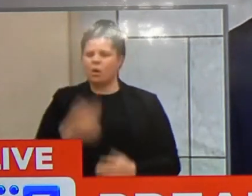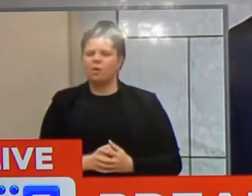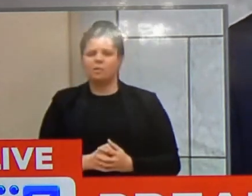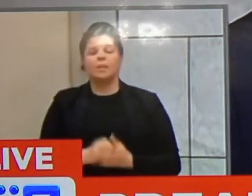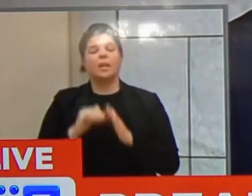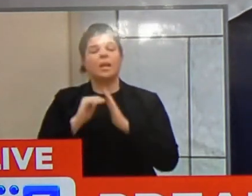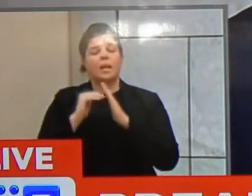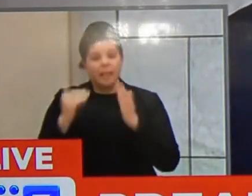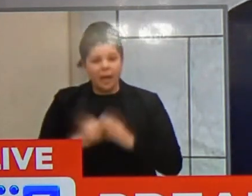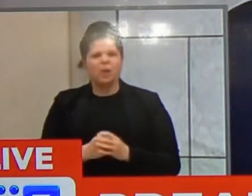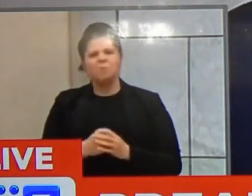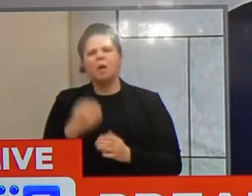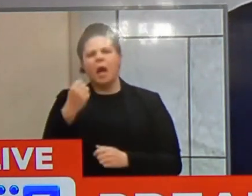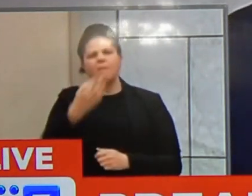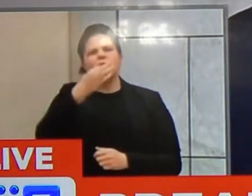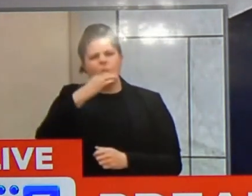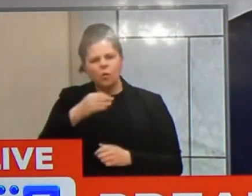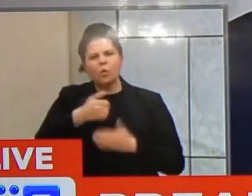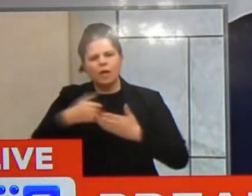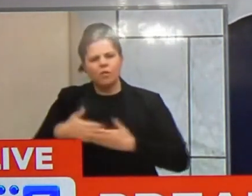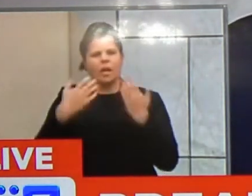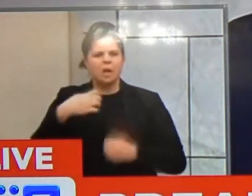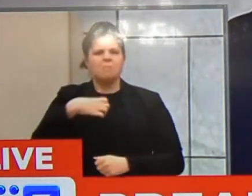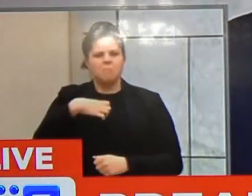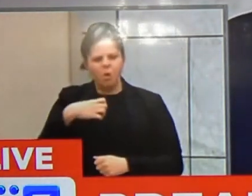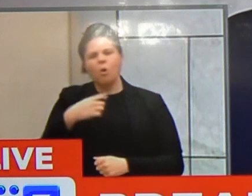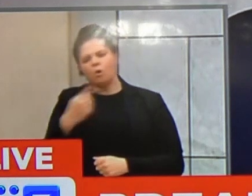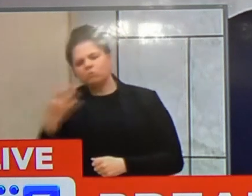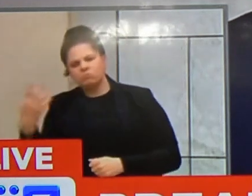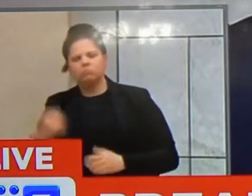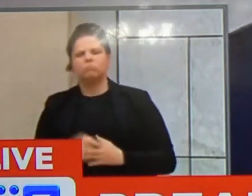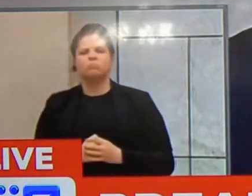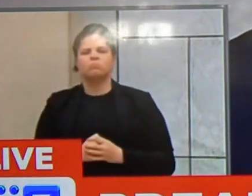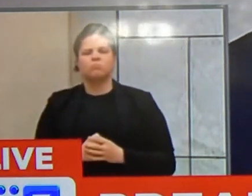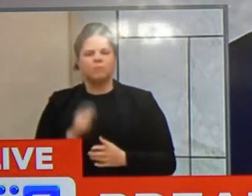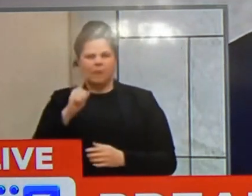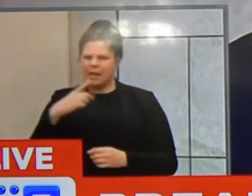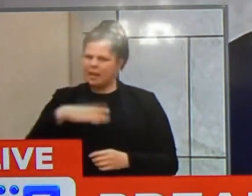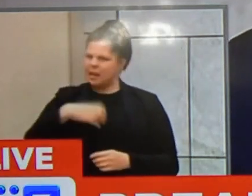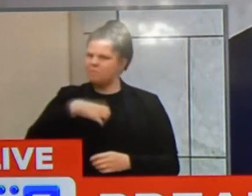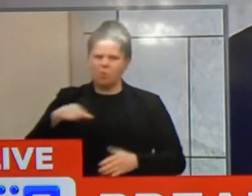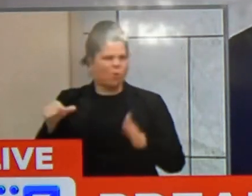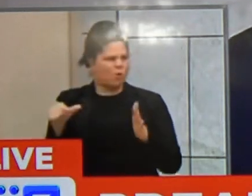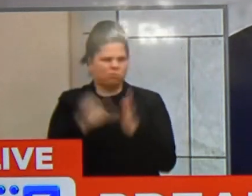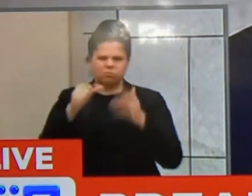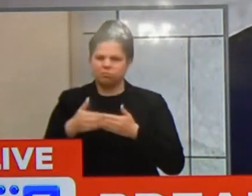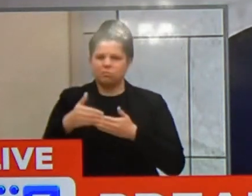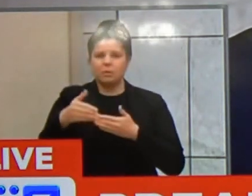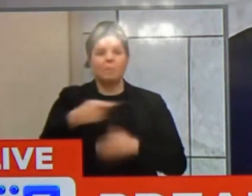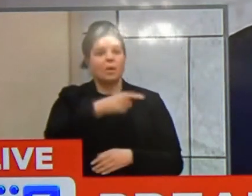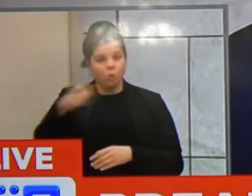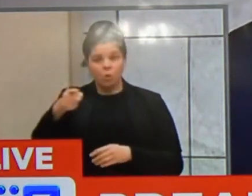single-digit rates of growth, but we need to do more. The changes that you are making, Australia, are